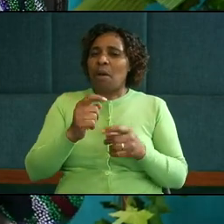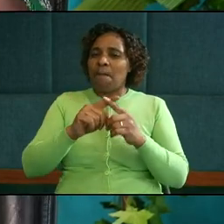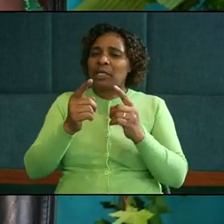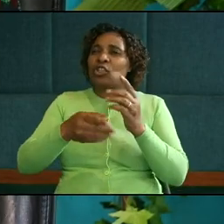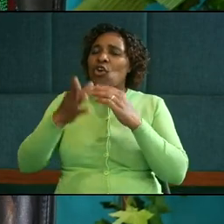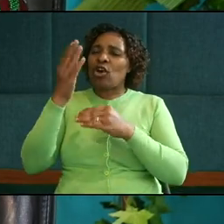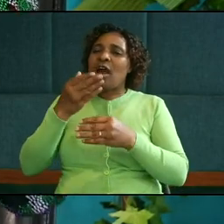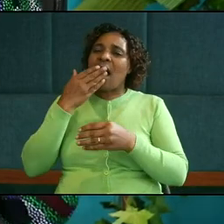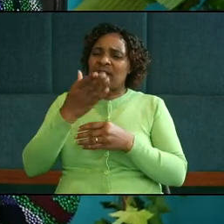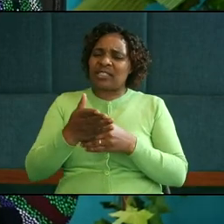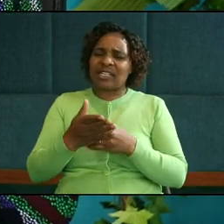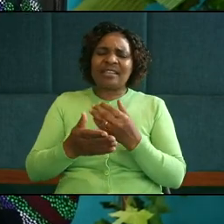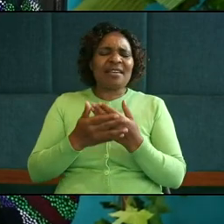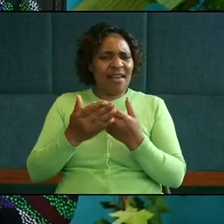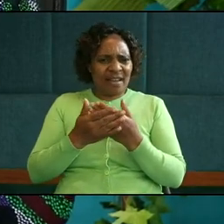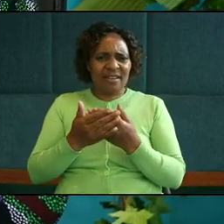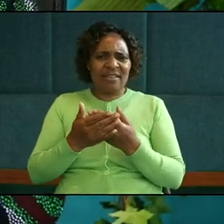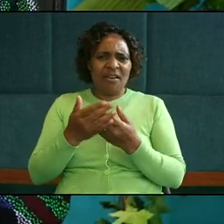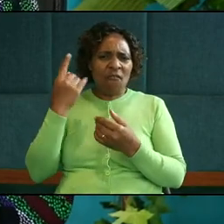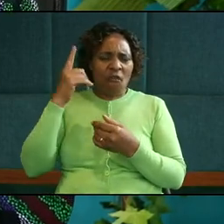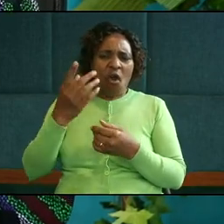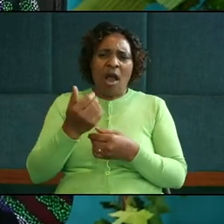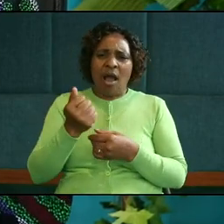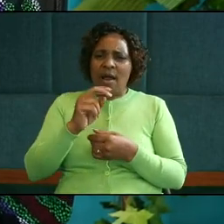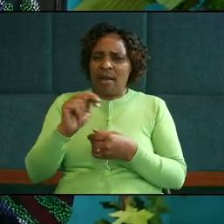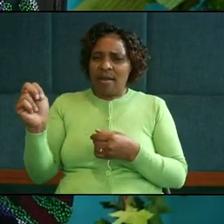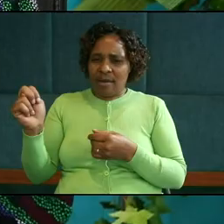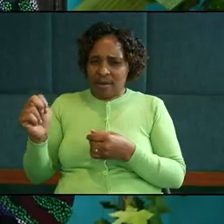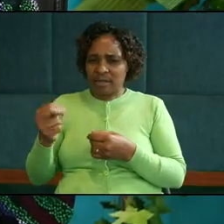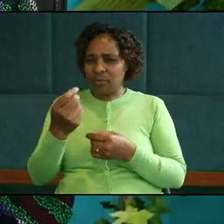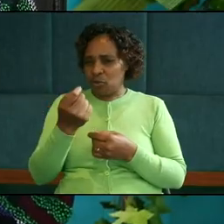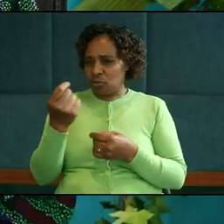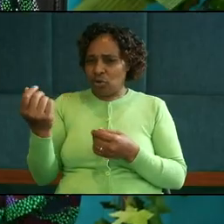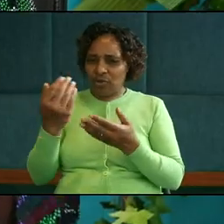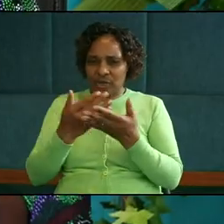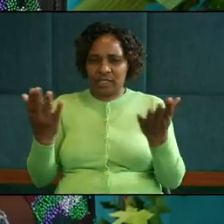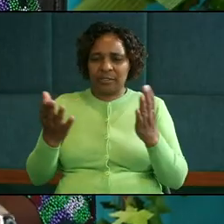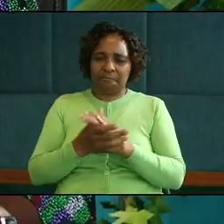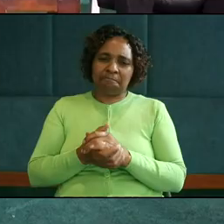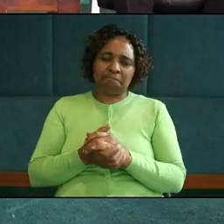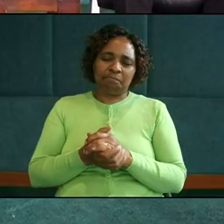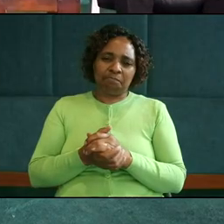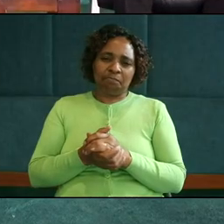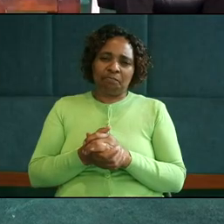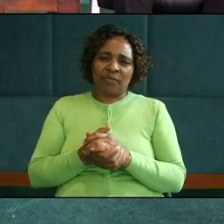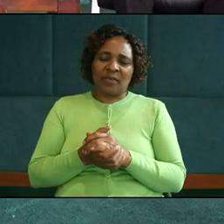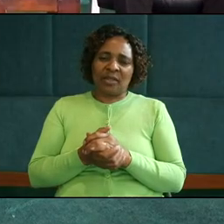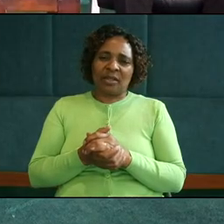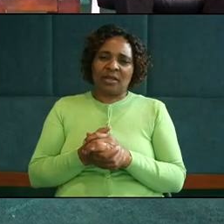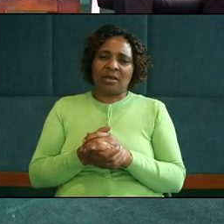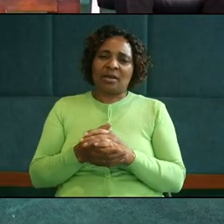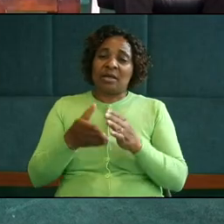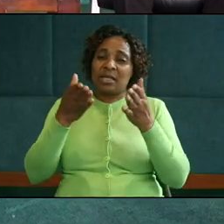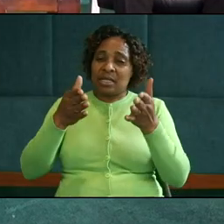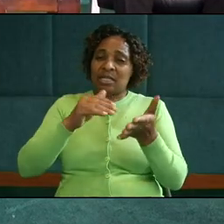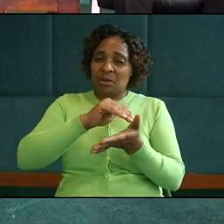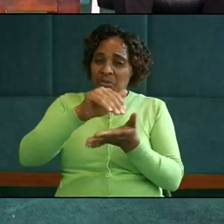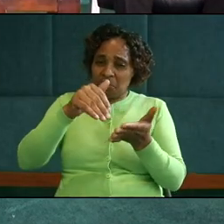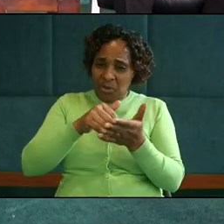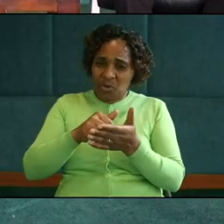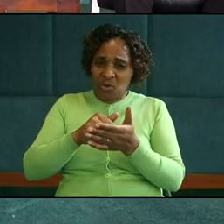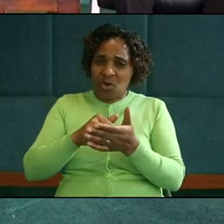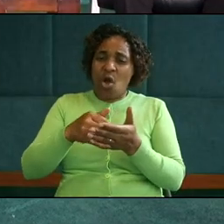God answered it. God cared for Hannah's pettiness, so to speak. Yeah. He was right there in the midst of it. He